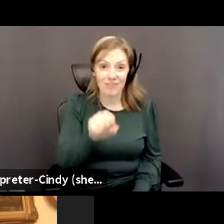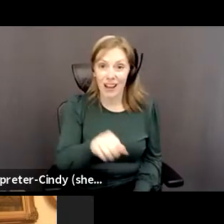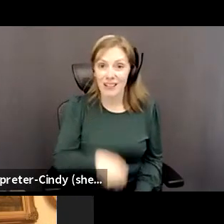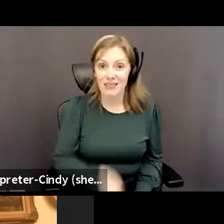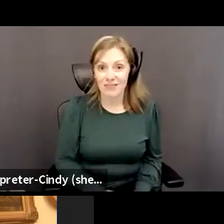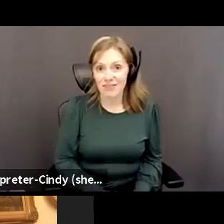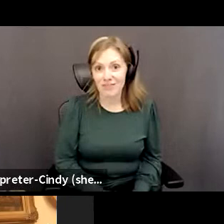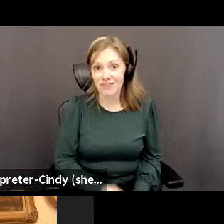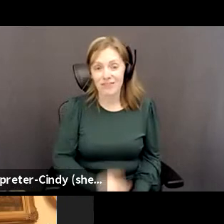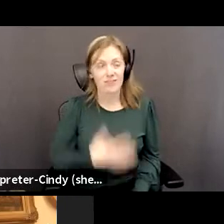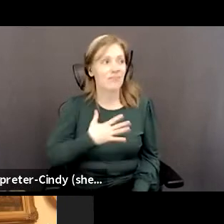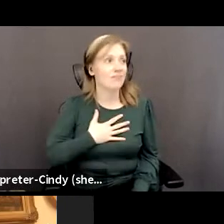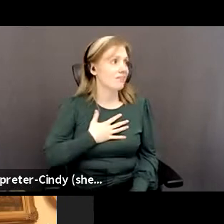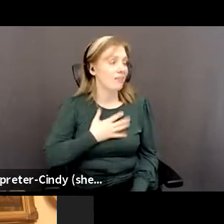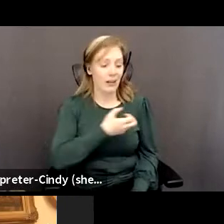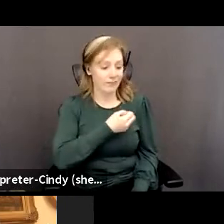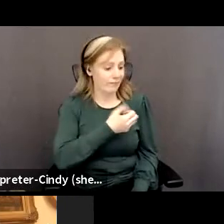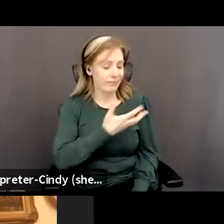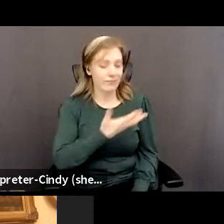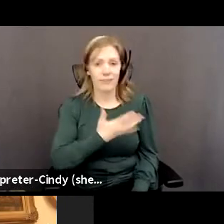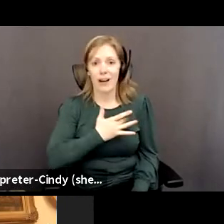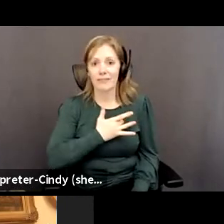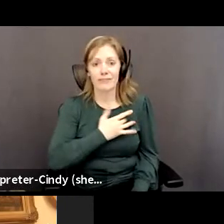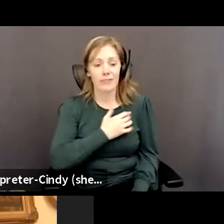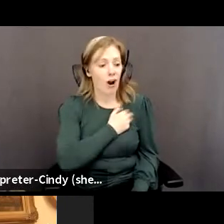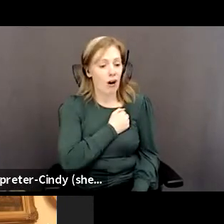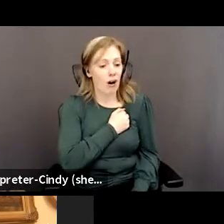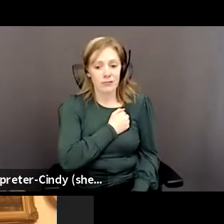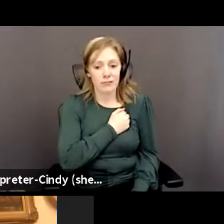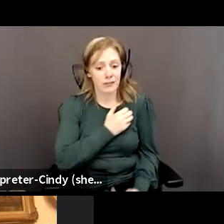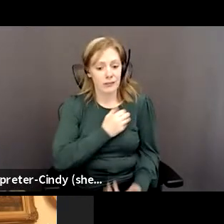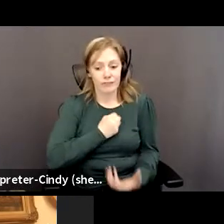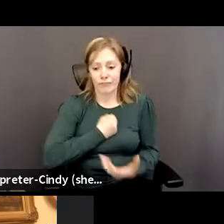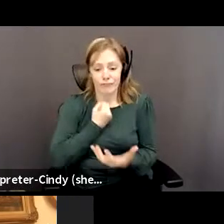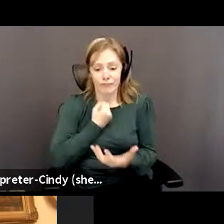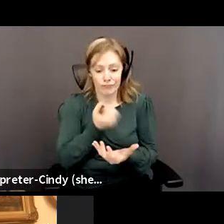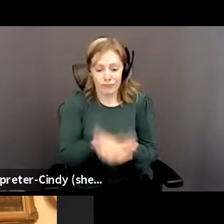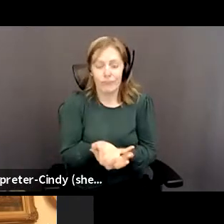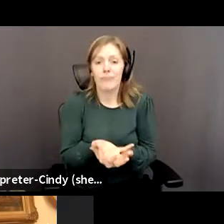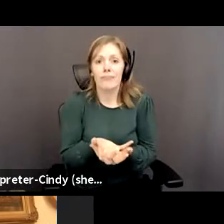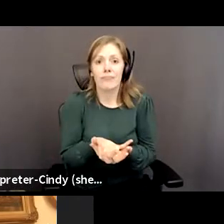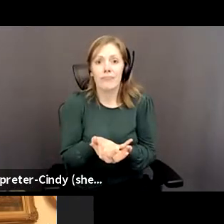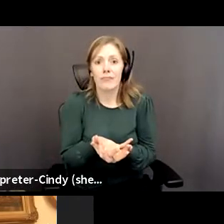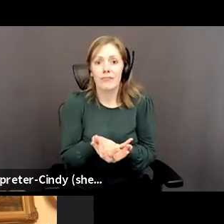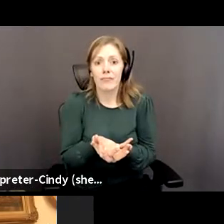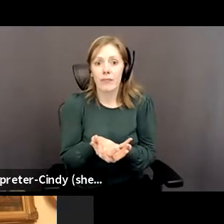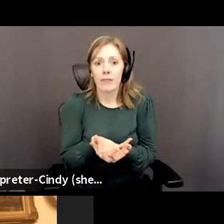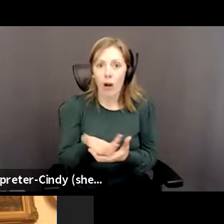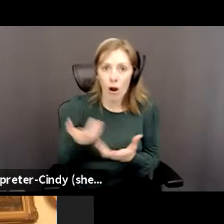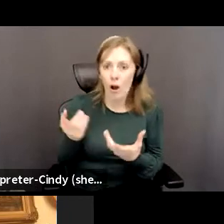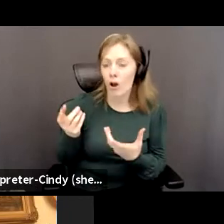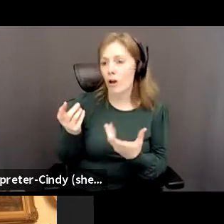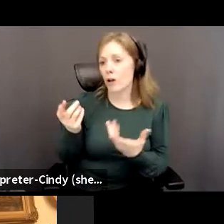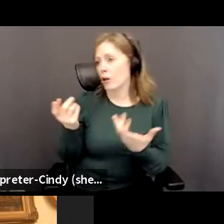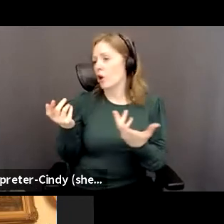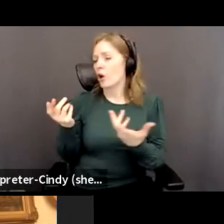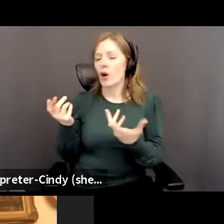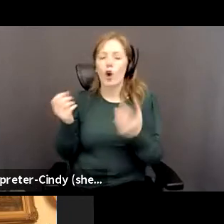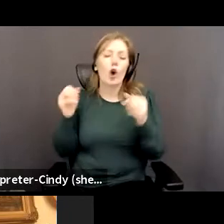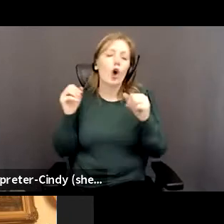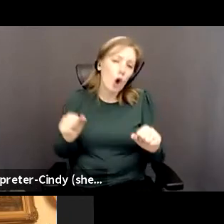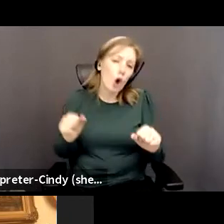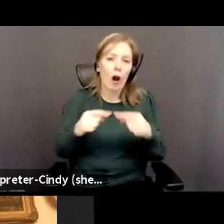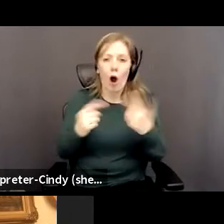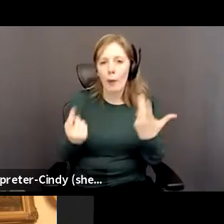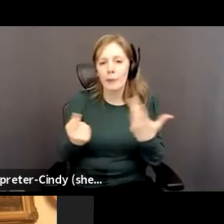think, it's we could say you have been harmful to me, da da da da da da, you know, and we